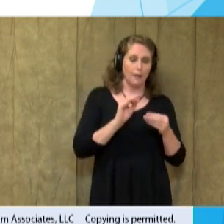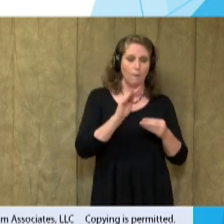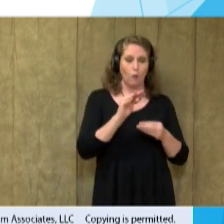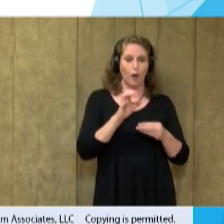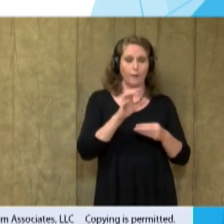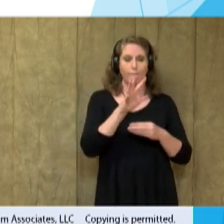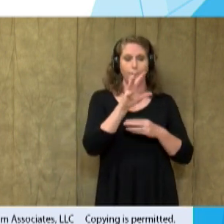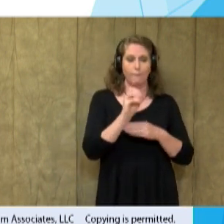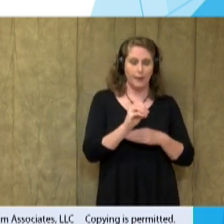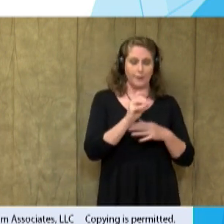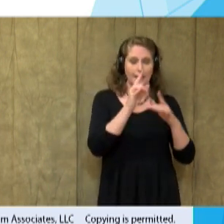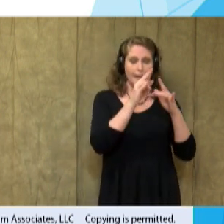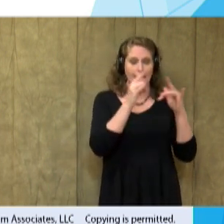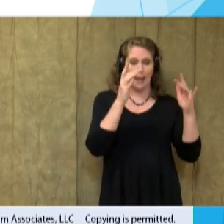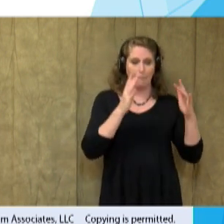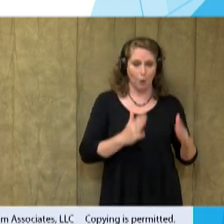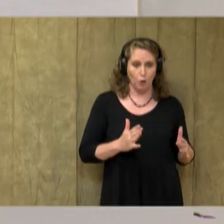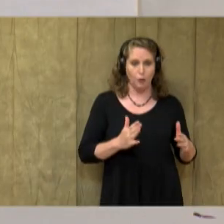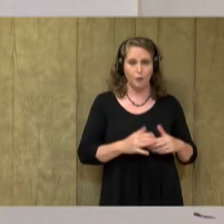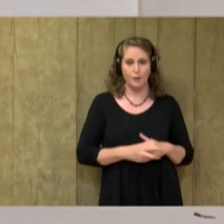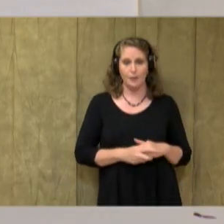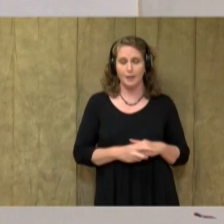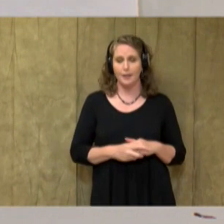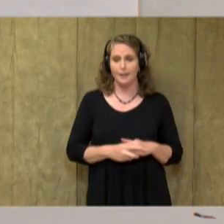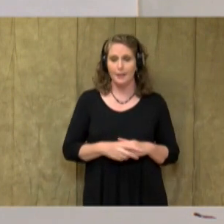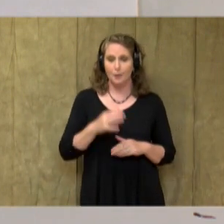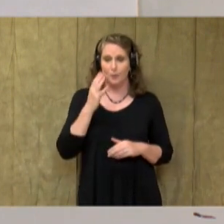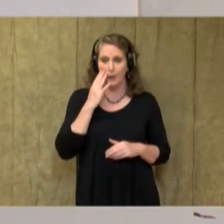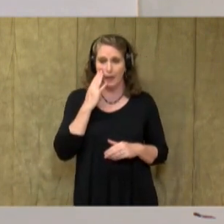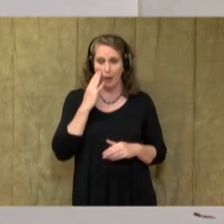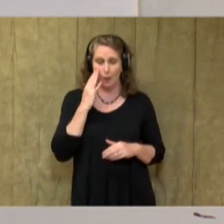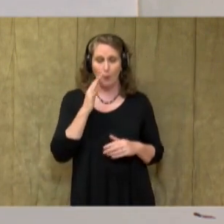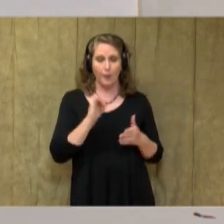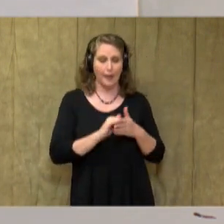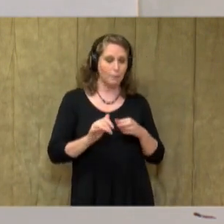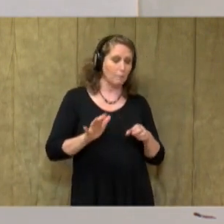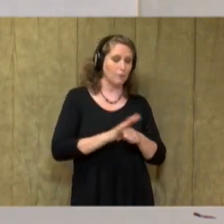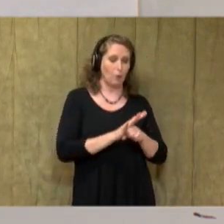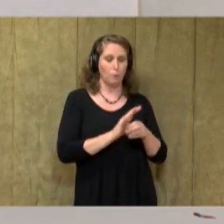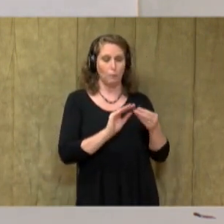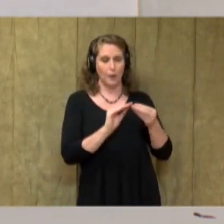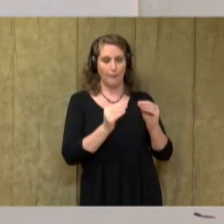450 total campers. We know that number. And